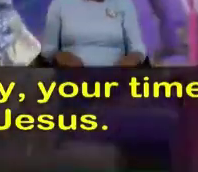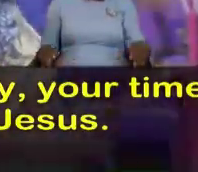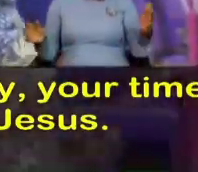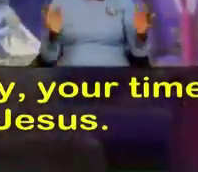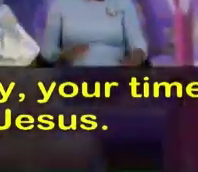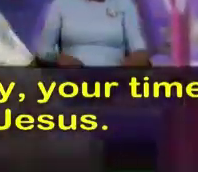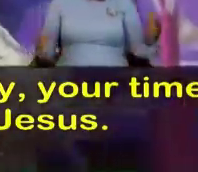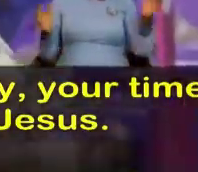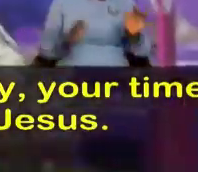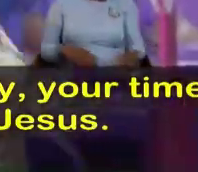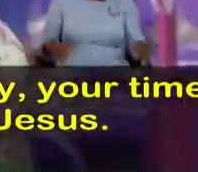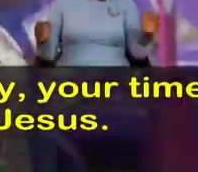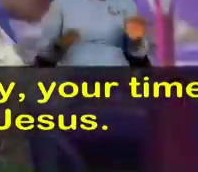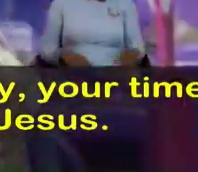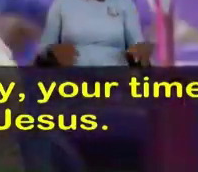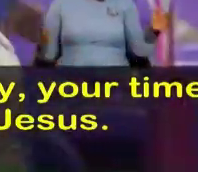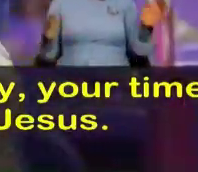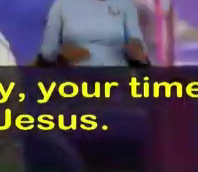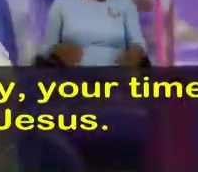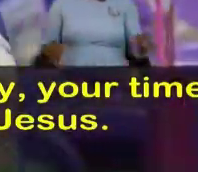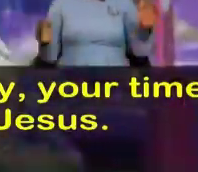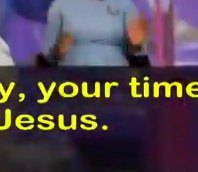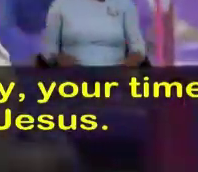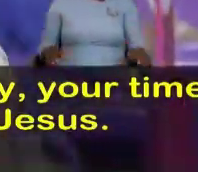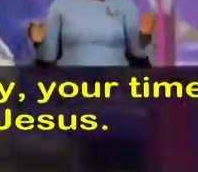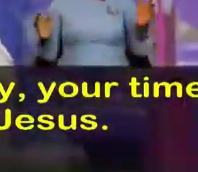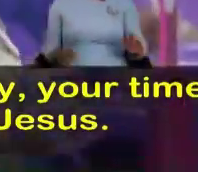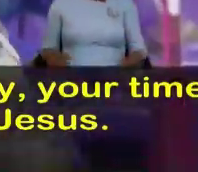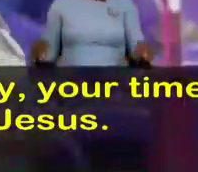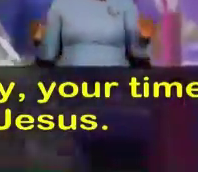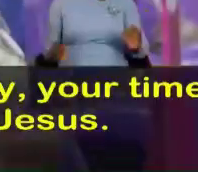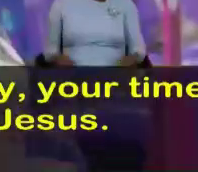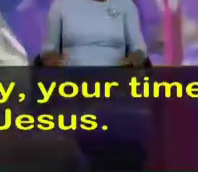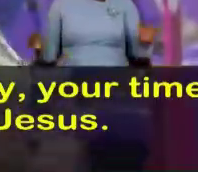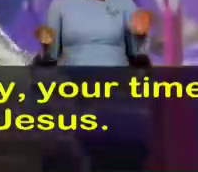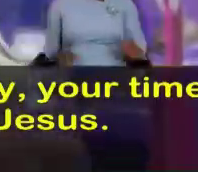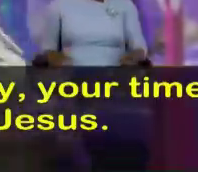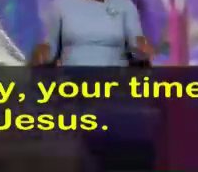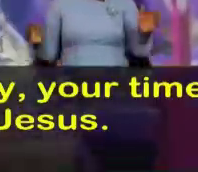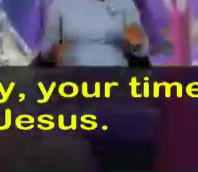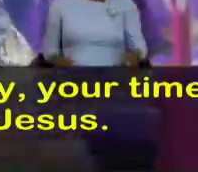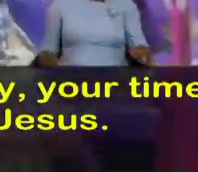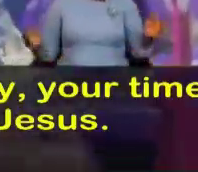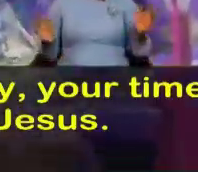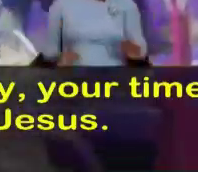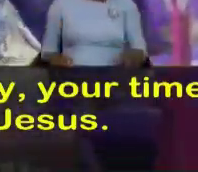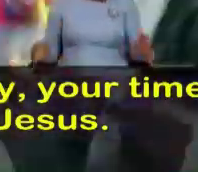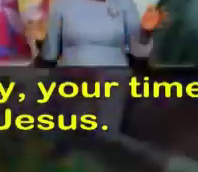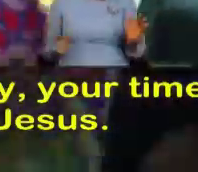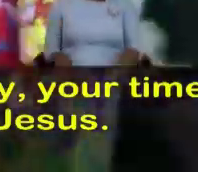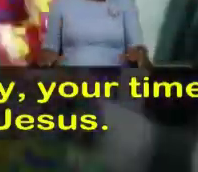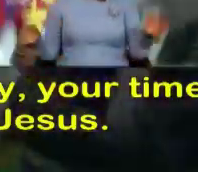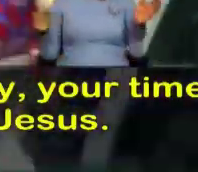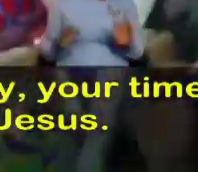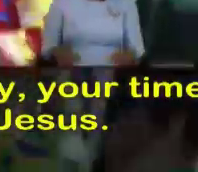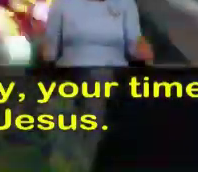Thank you, Jesus. Thank you, Jesus. Thank you, Jesus. Thank you,